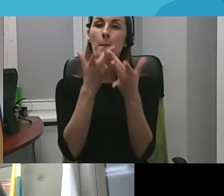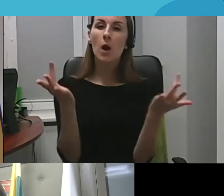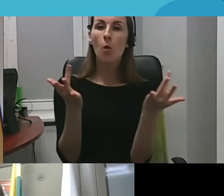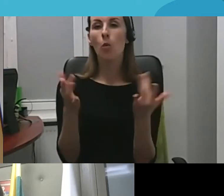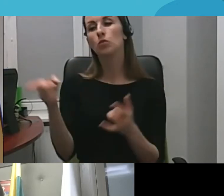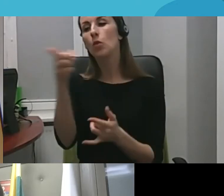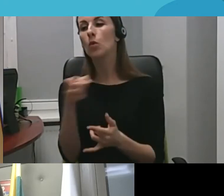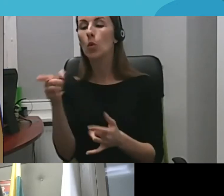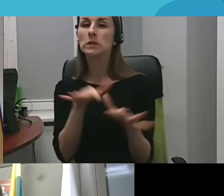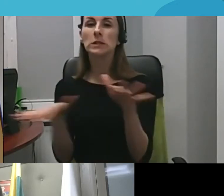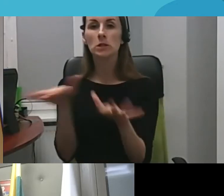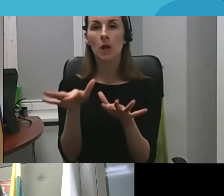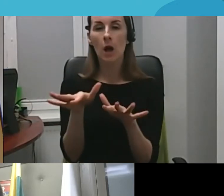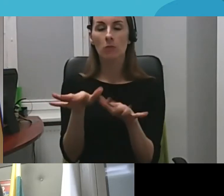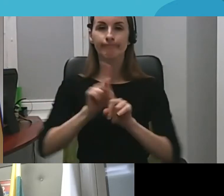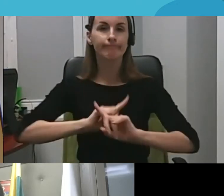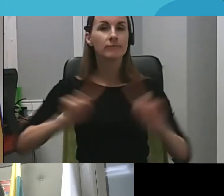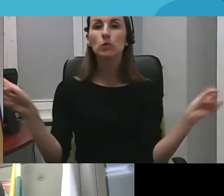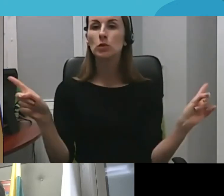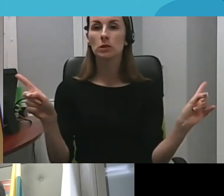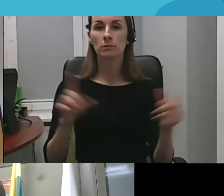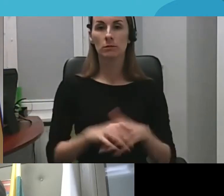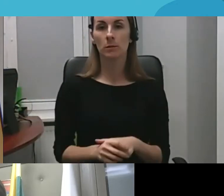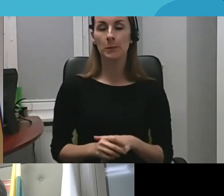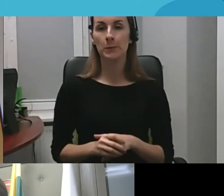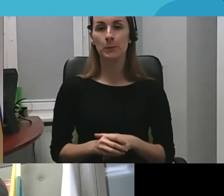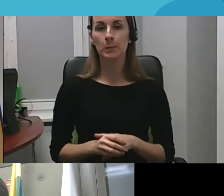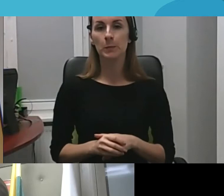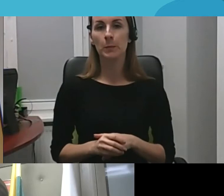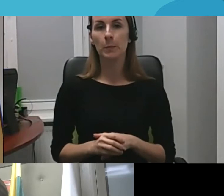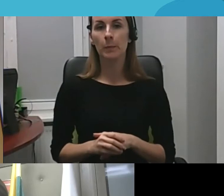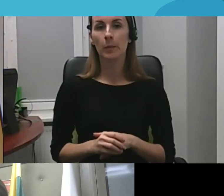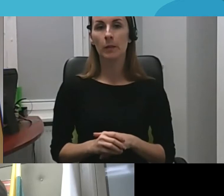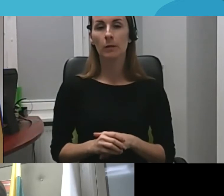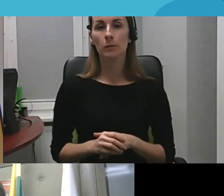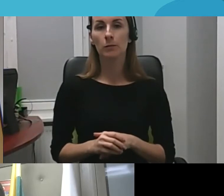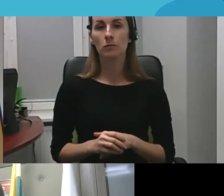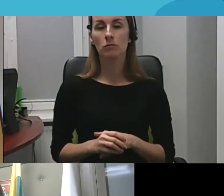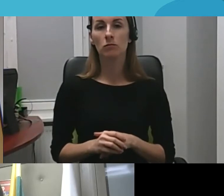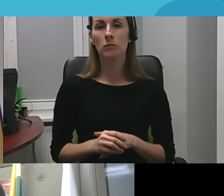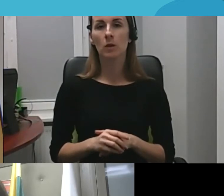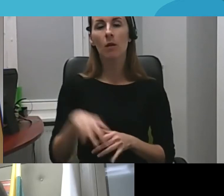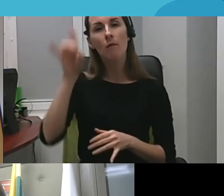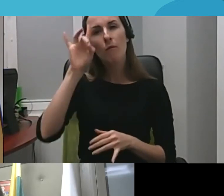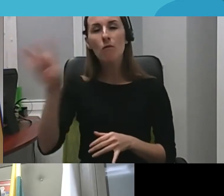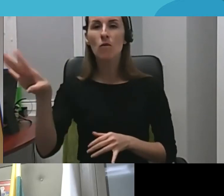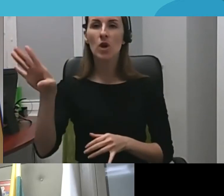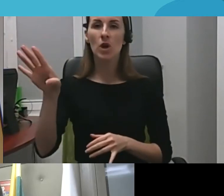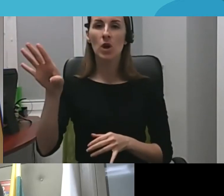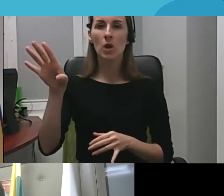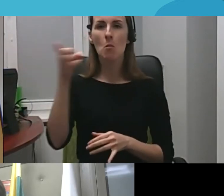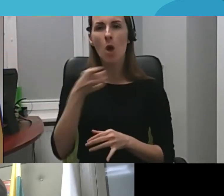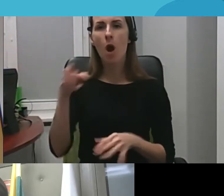because after the famous act adopted by the Belarusian Constitutional Court on 25th, if